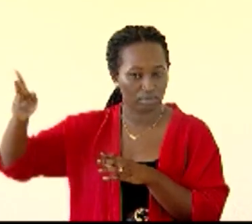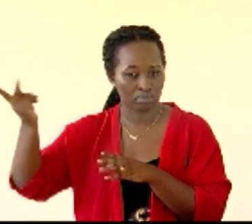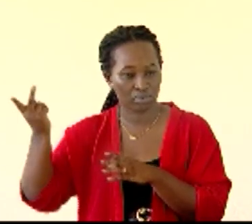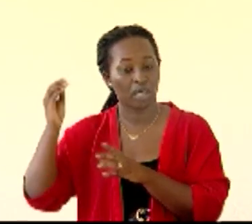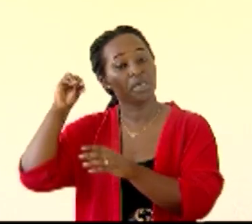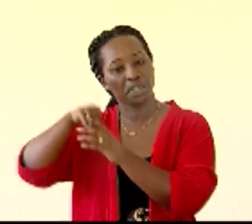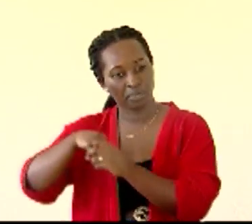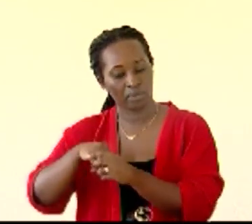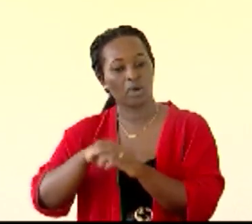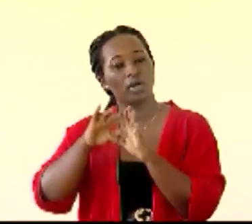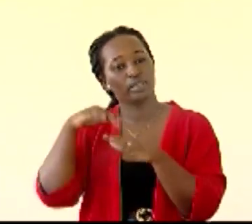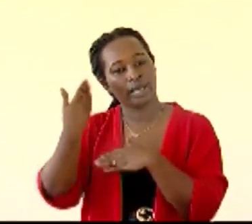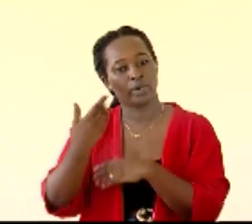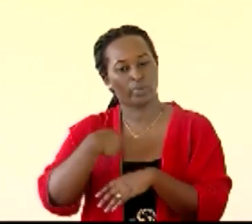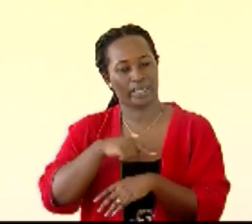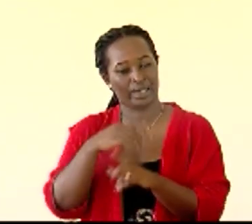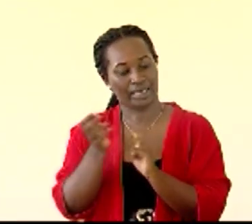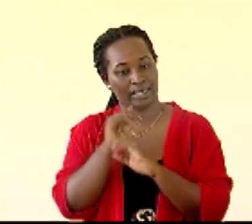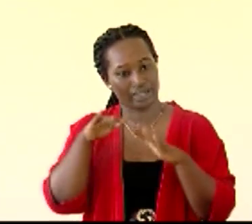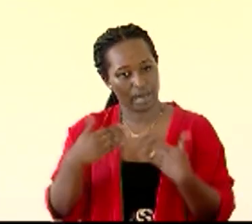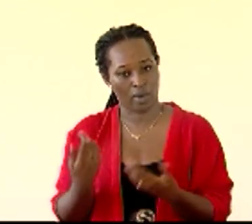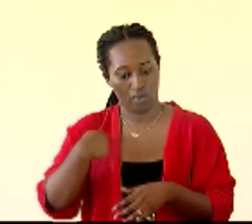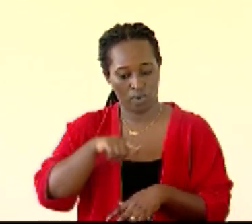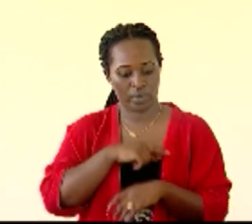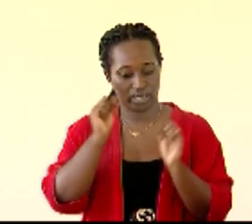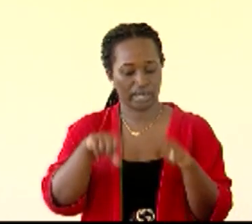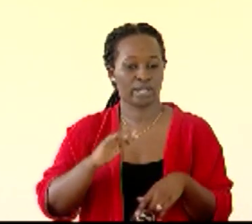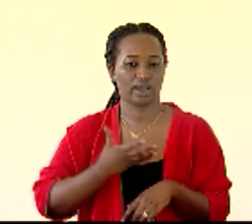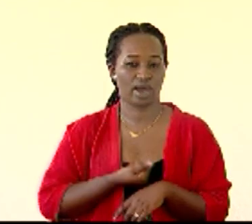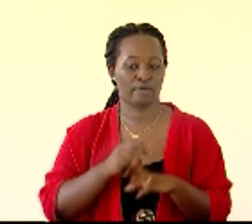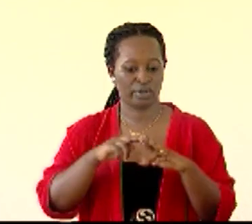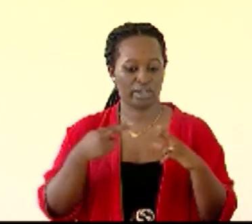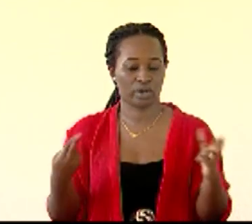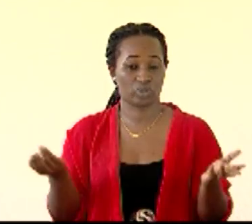that we can have the reaction resume again?